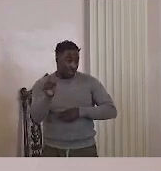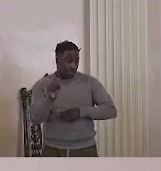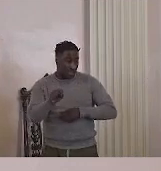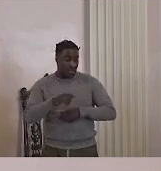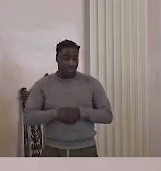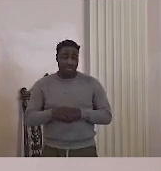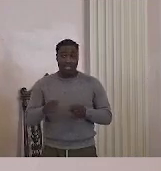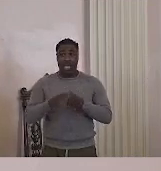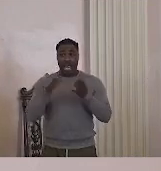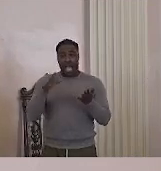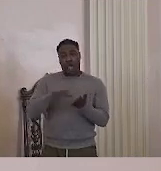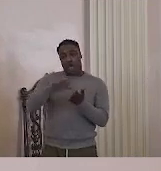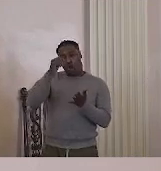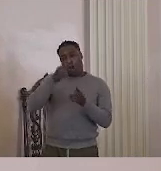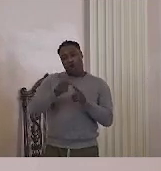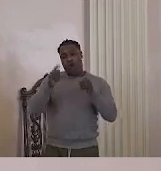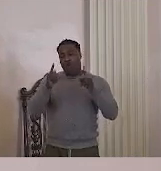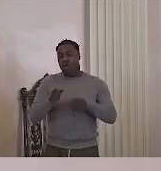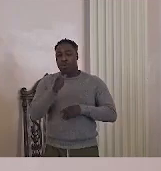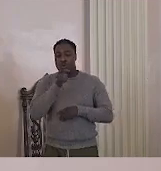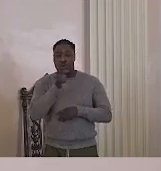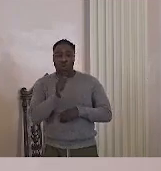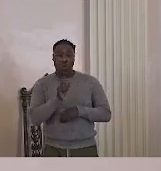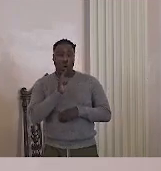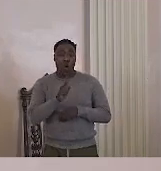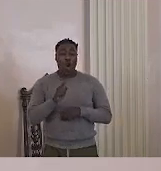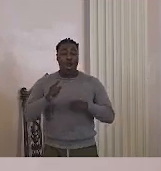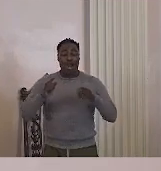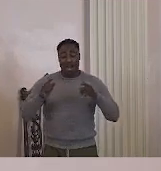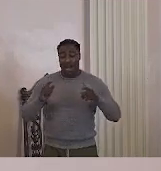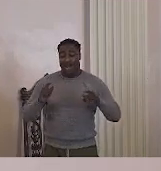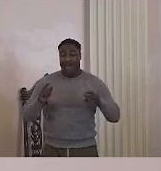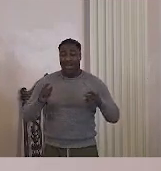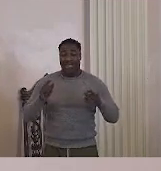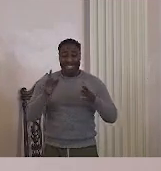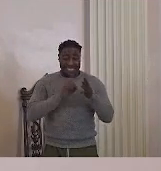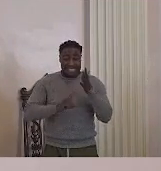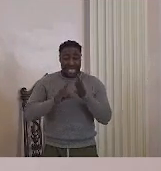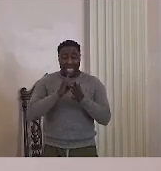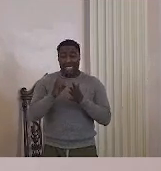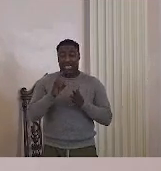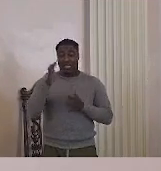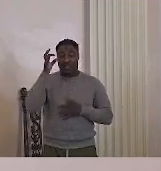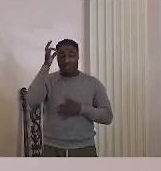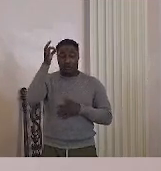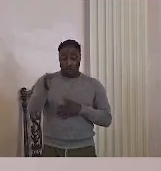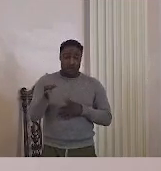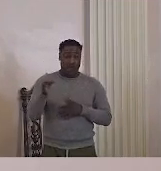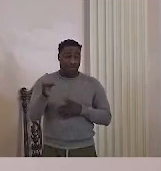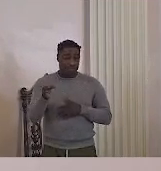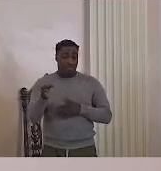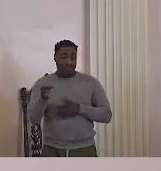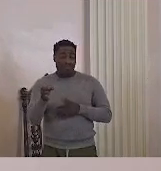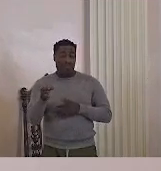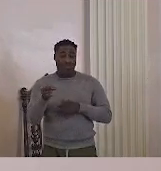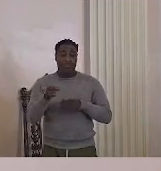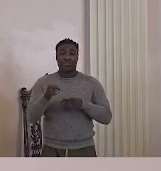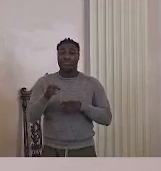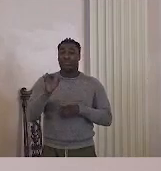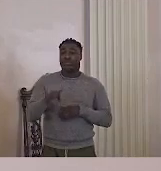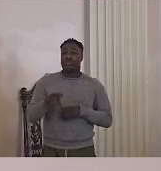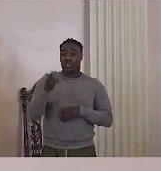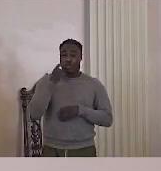much to learn from those who are literally inhabiting and designing the future forms of the just